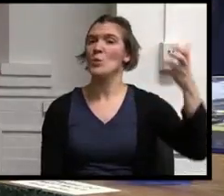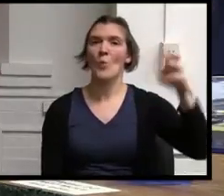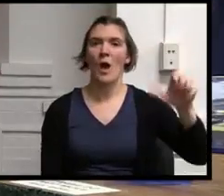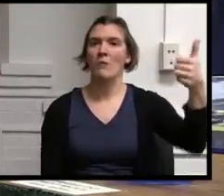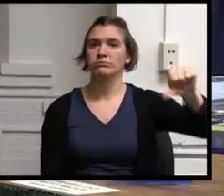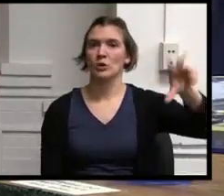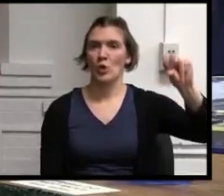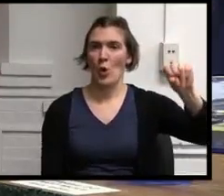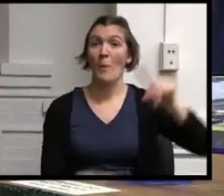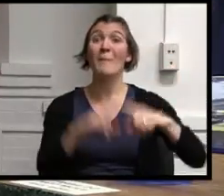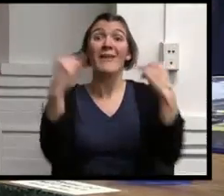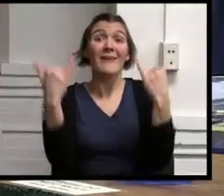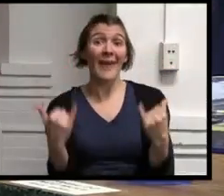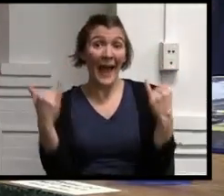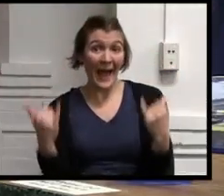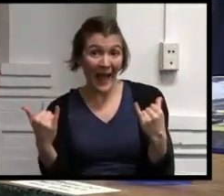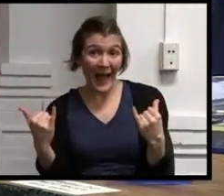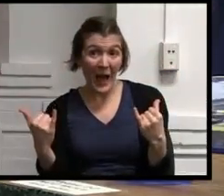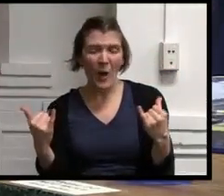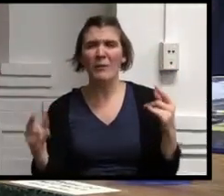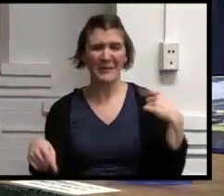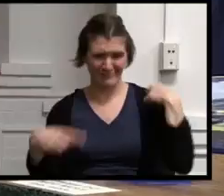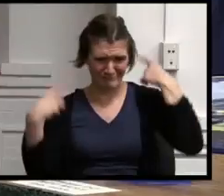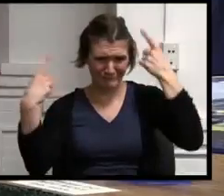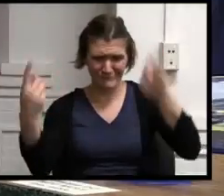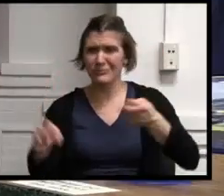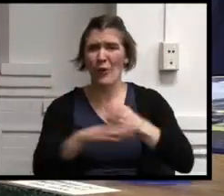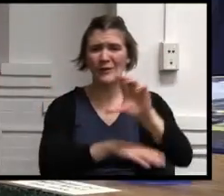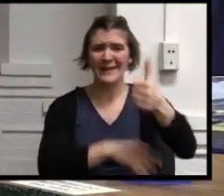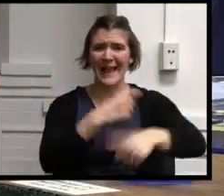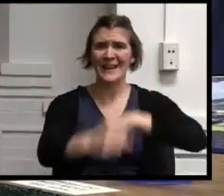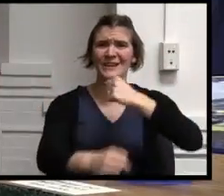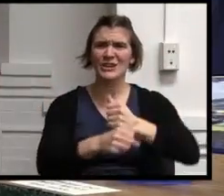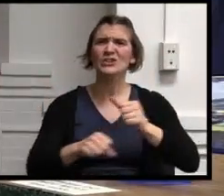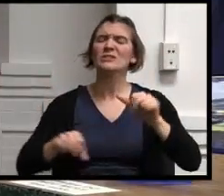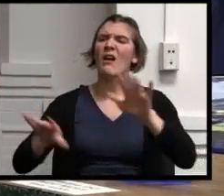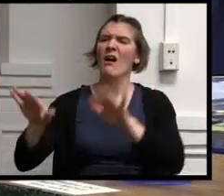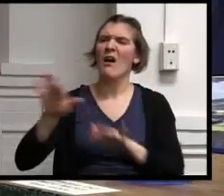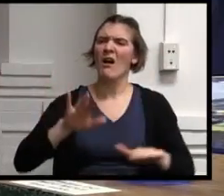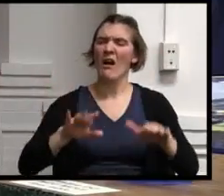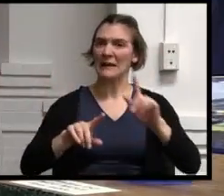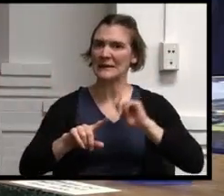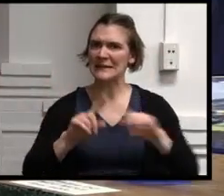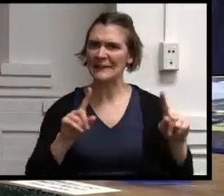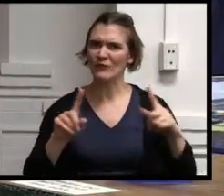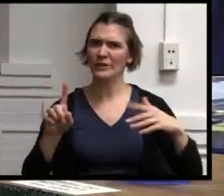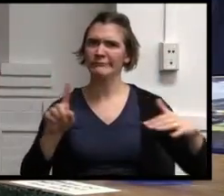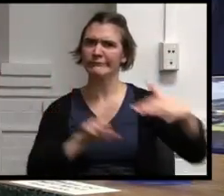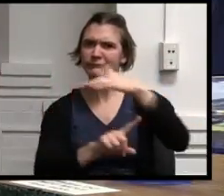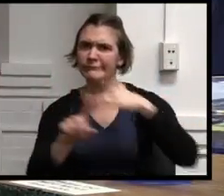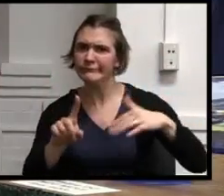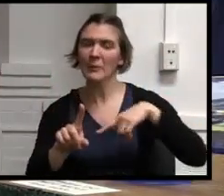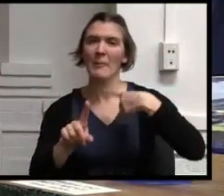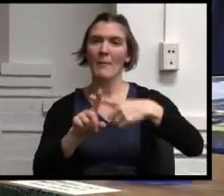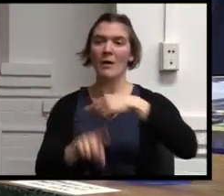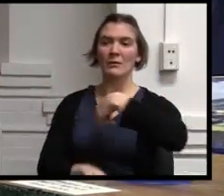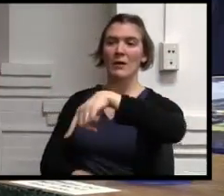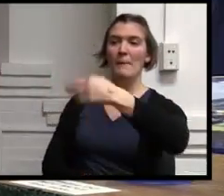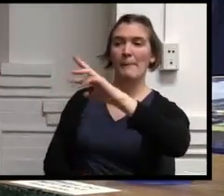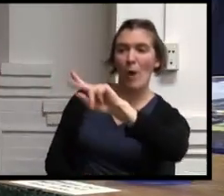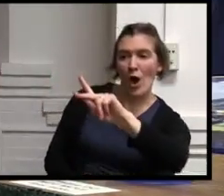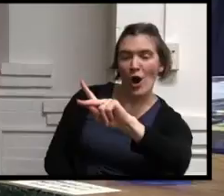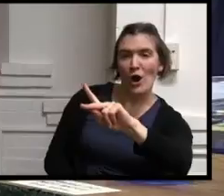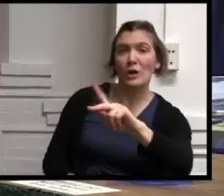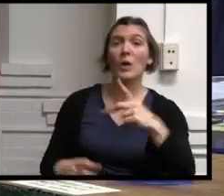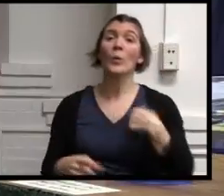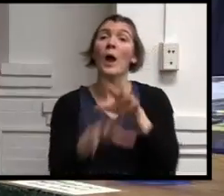the state agrees that given the passage of time, and especially given the change in the circumstance where there's now been an extended period of time at 40